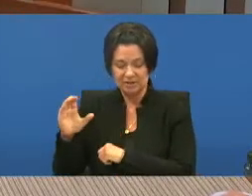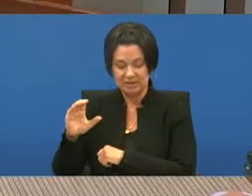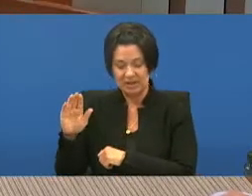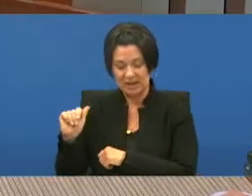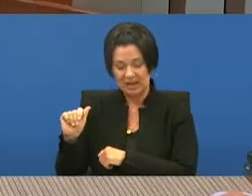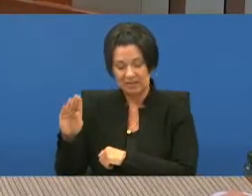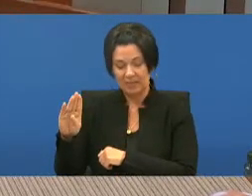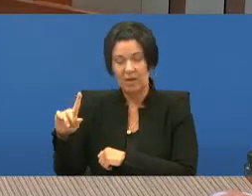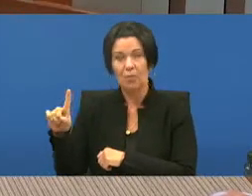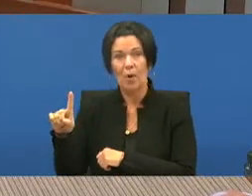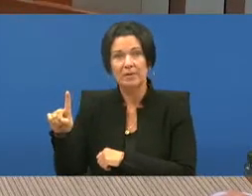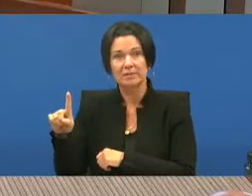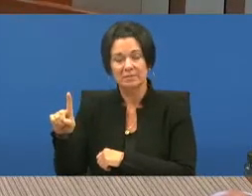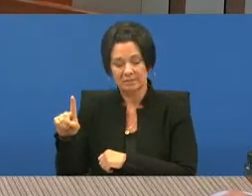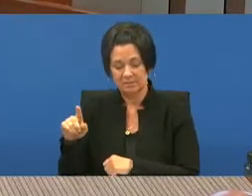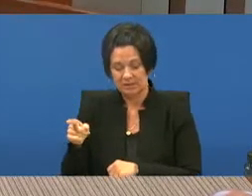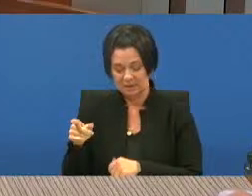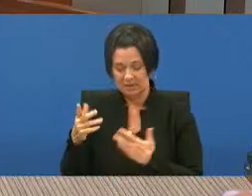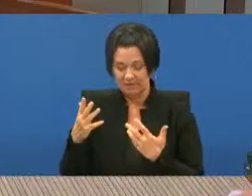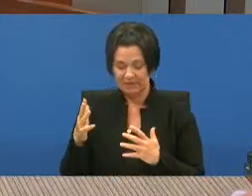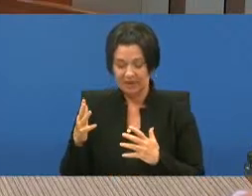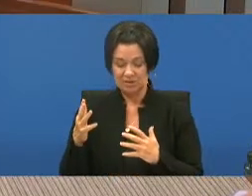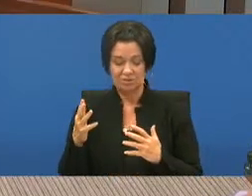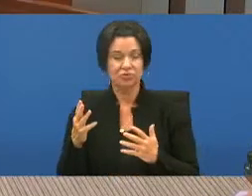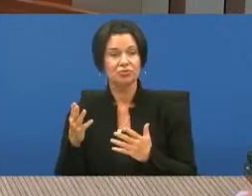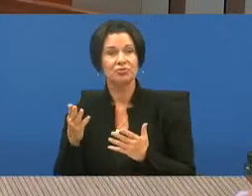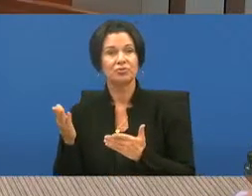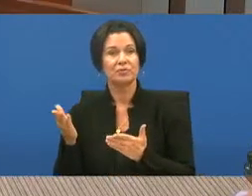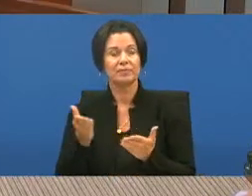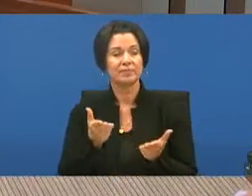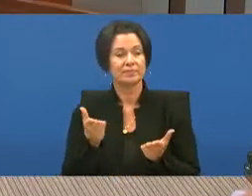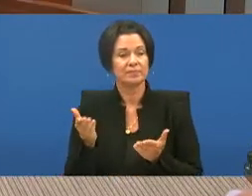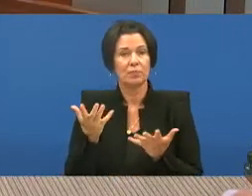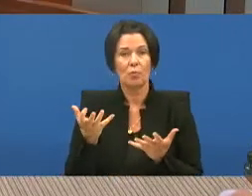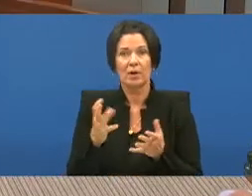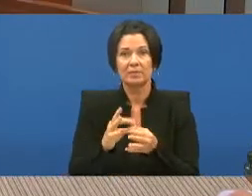approve, carried 7-0. Anyone here wishing to speak on this item?